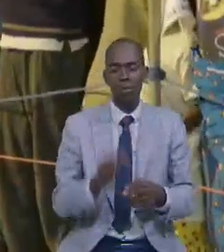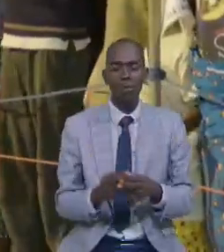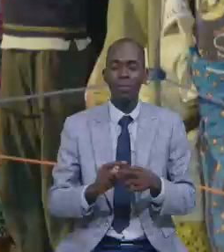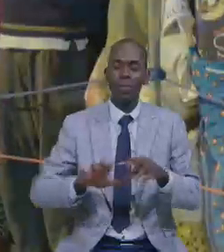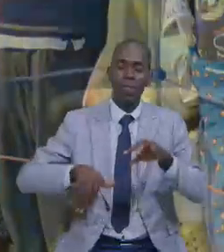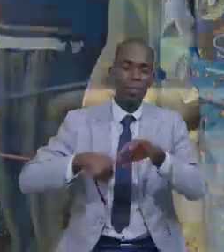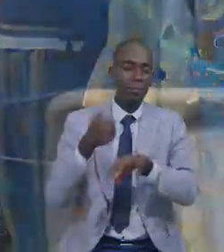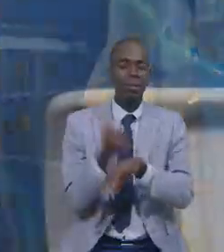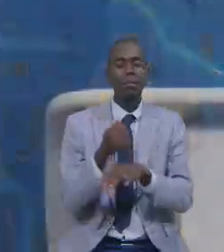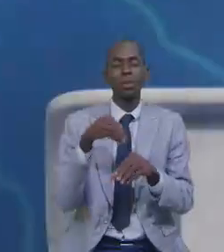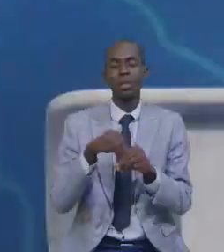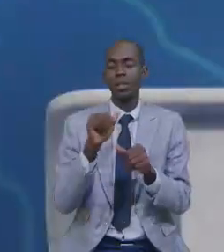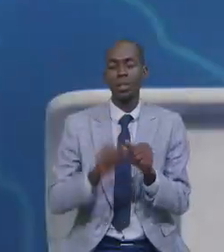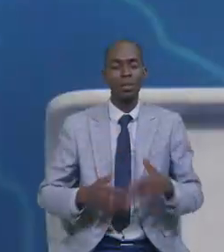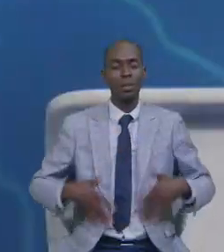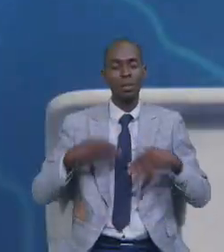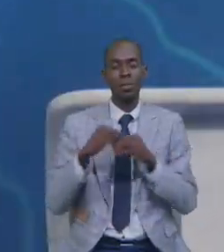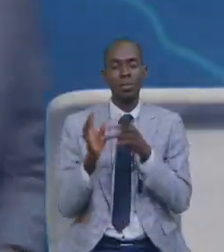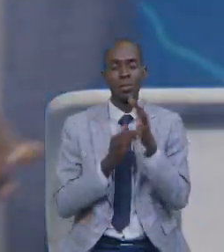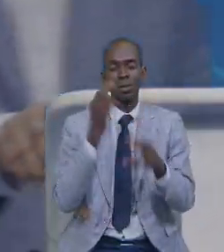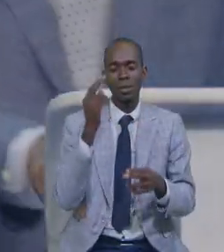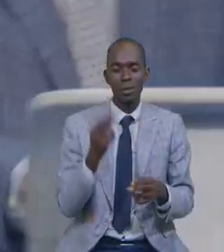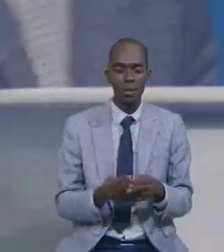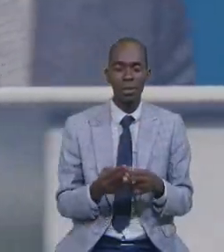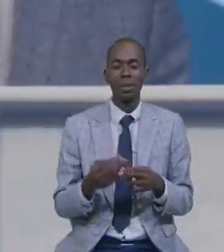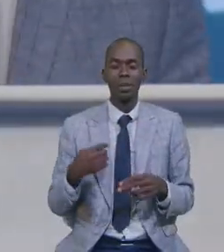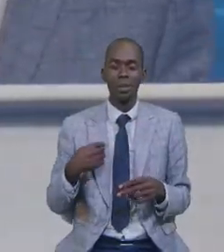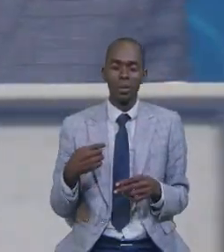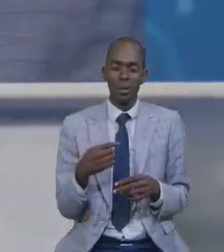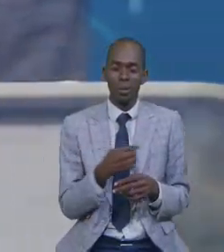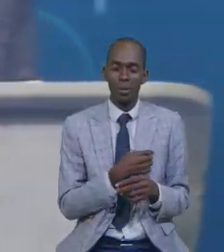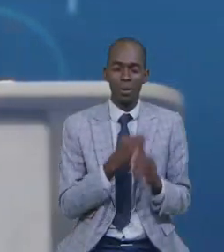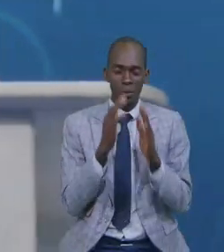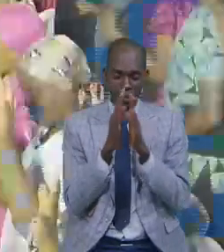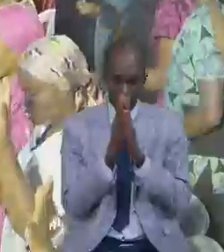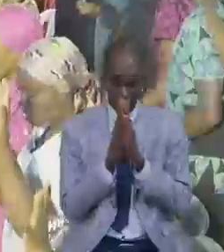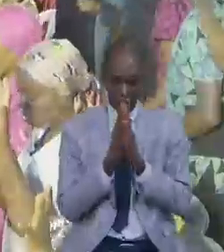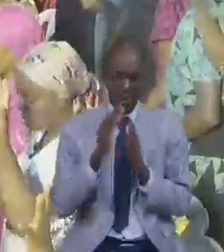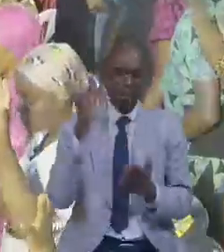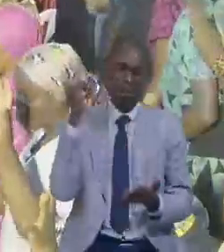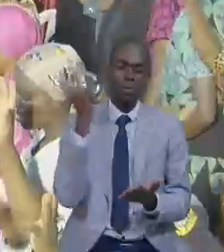Confirmed in every life. In Jesus' name we pray.